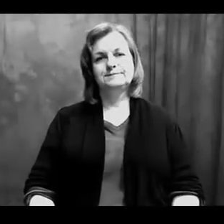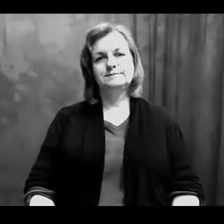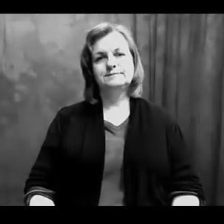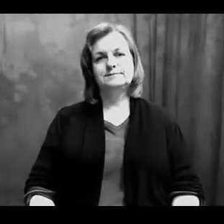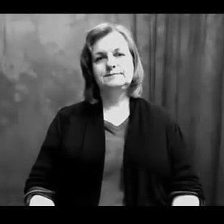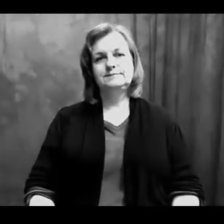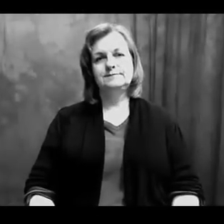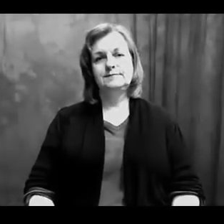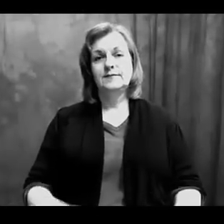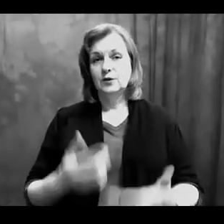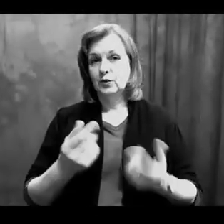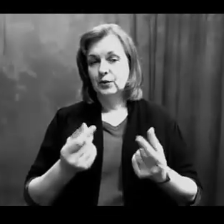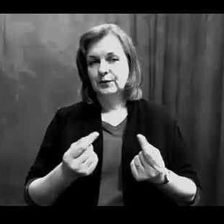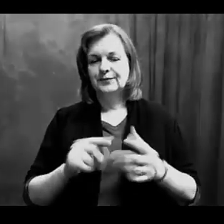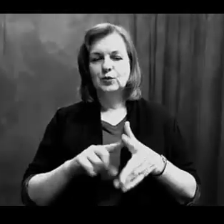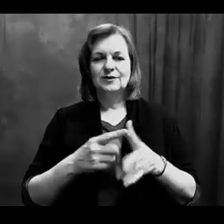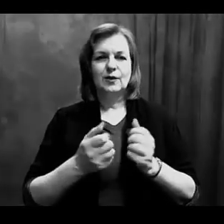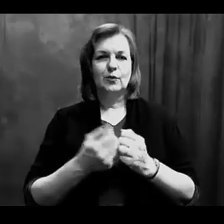protein together.